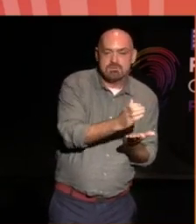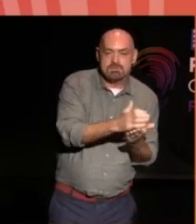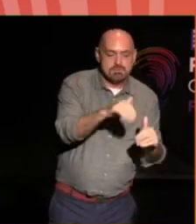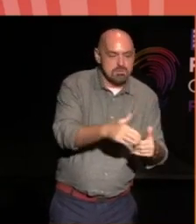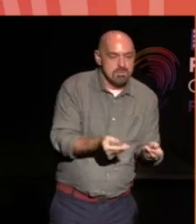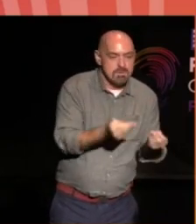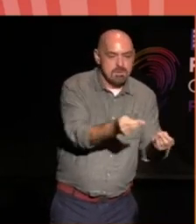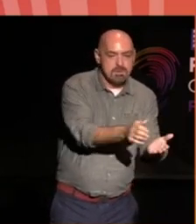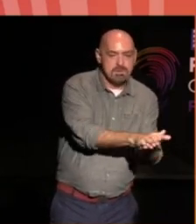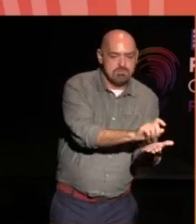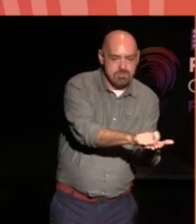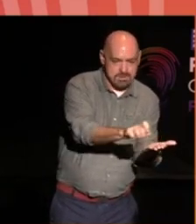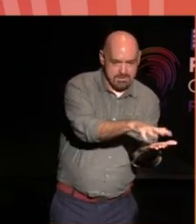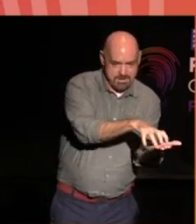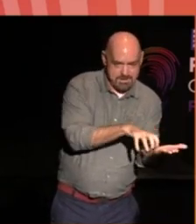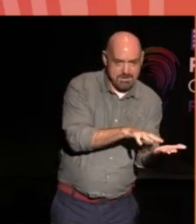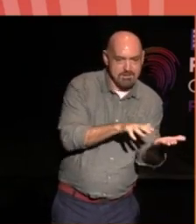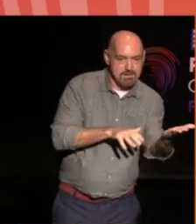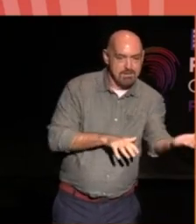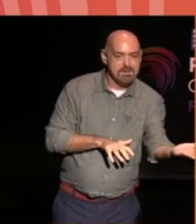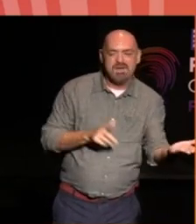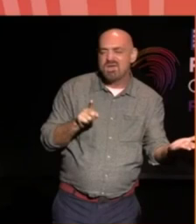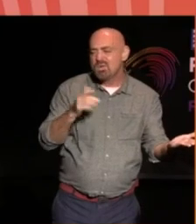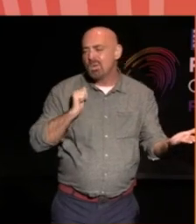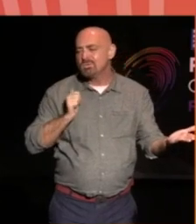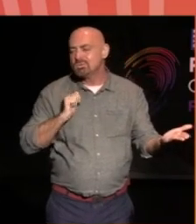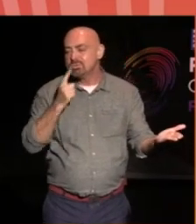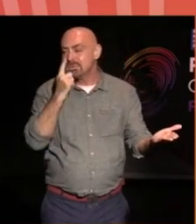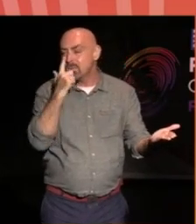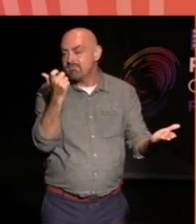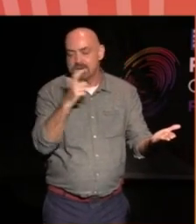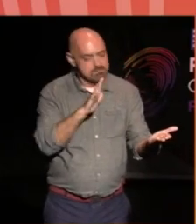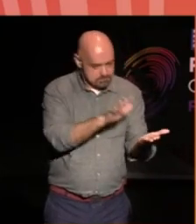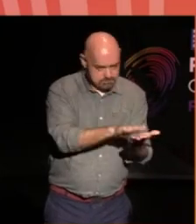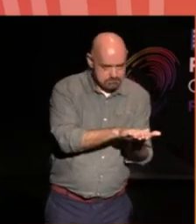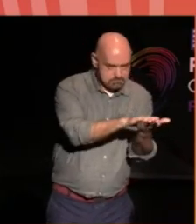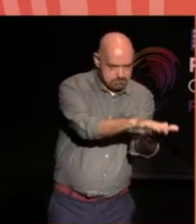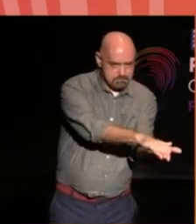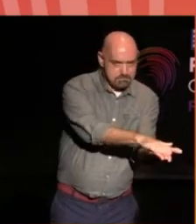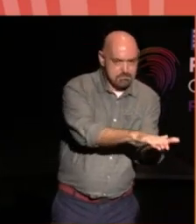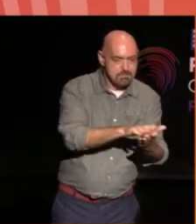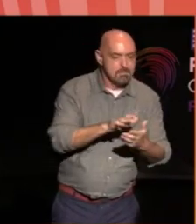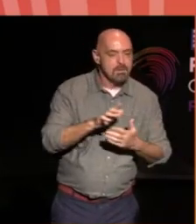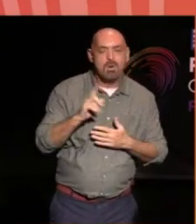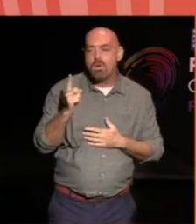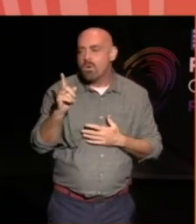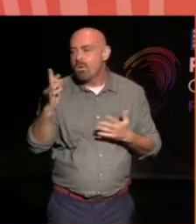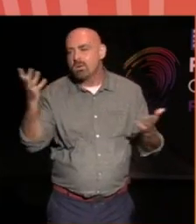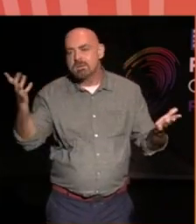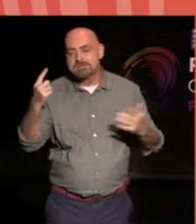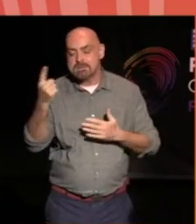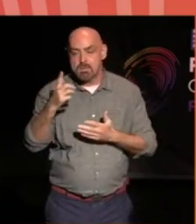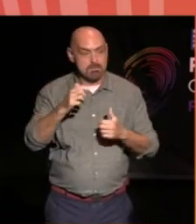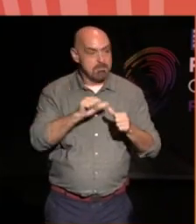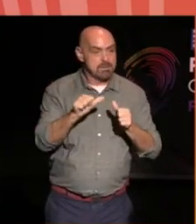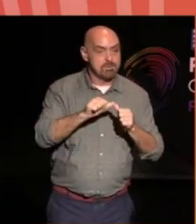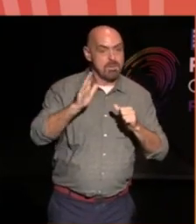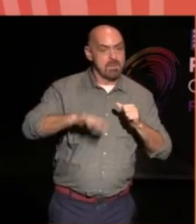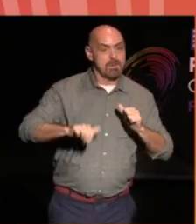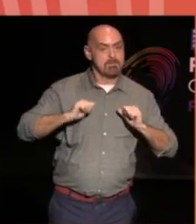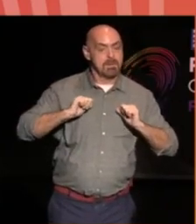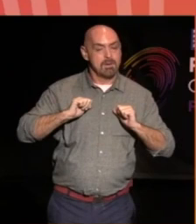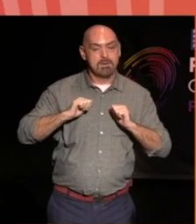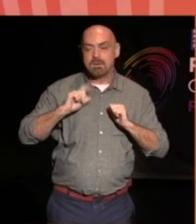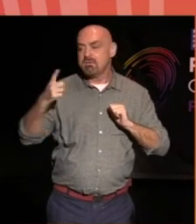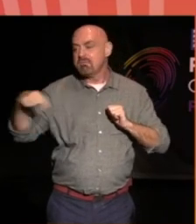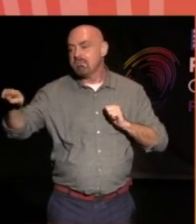Don't assume that someone will just find it or that someone's come up with something better